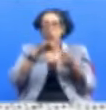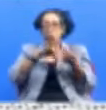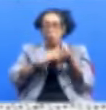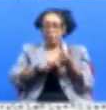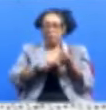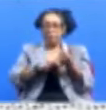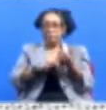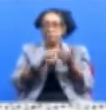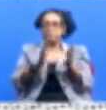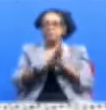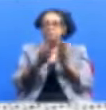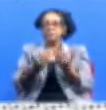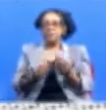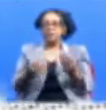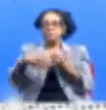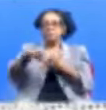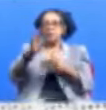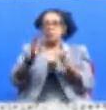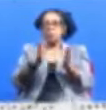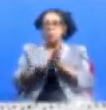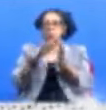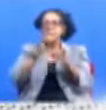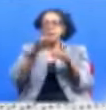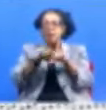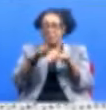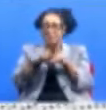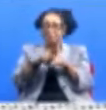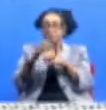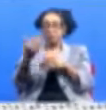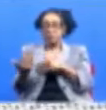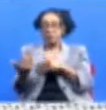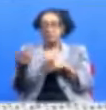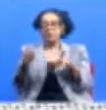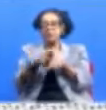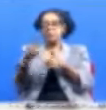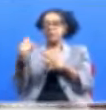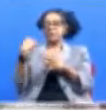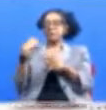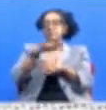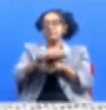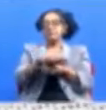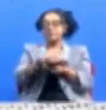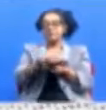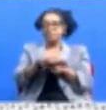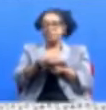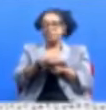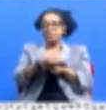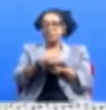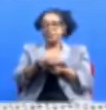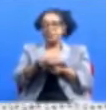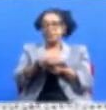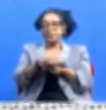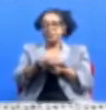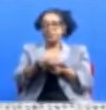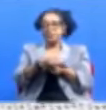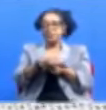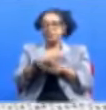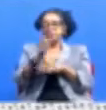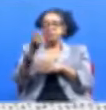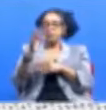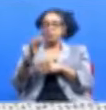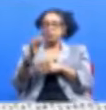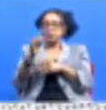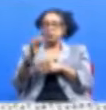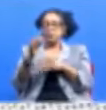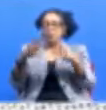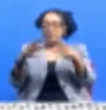na bibi yake na mtoto yake na kichana ya ndugu yetu tena aliwawa chana chione upande ya yatia. So unaona